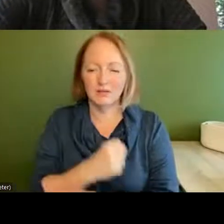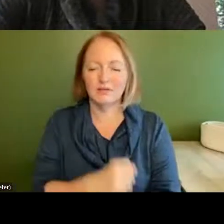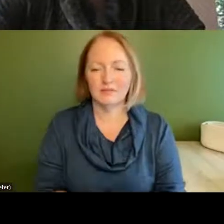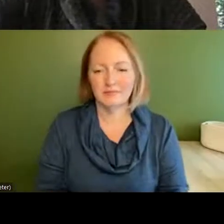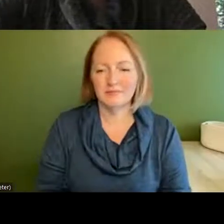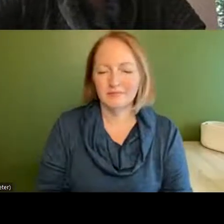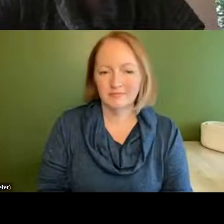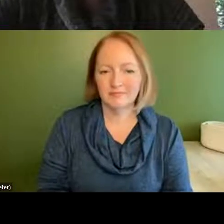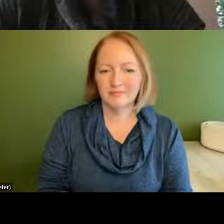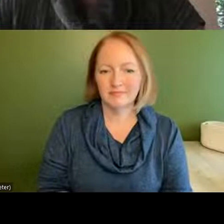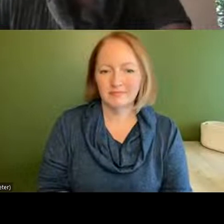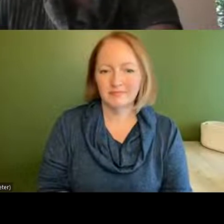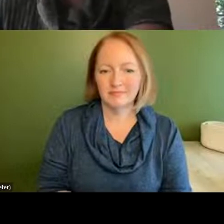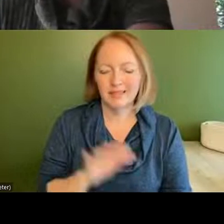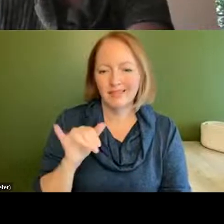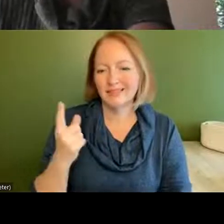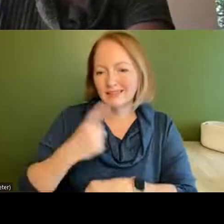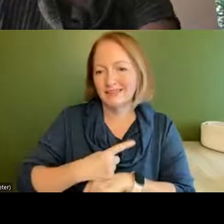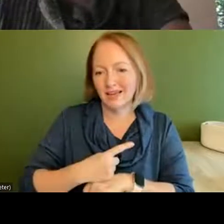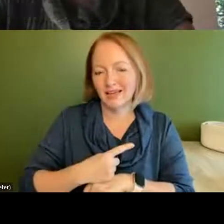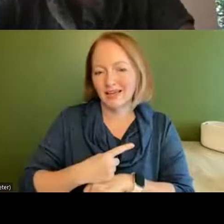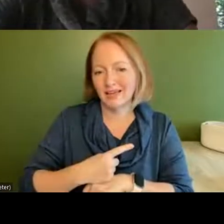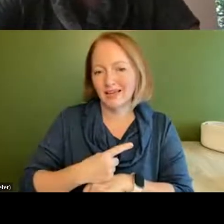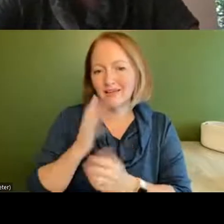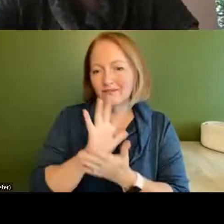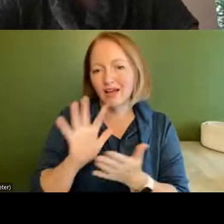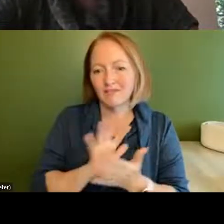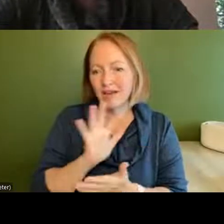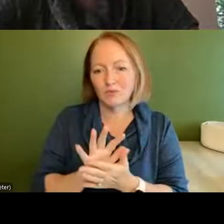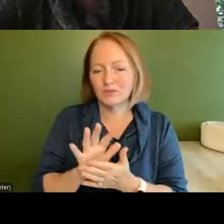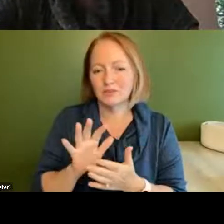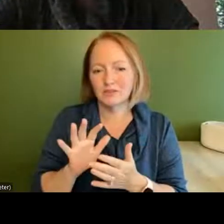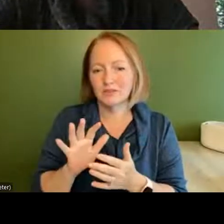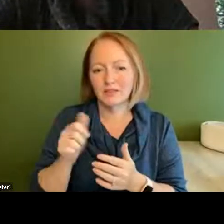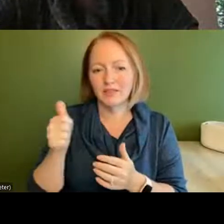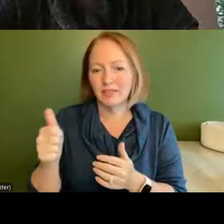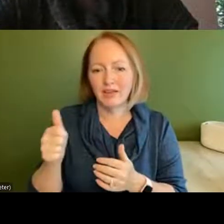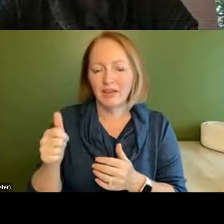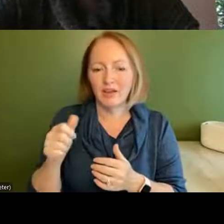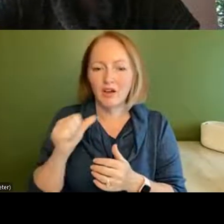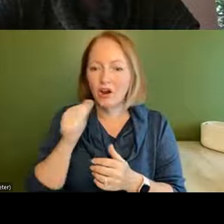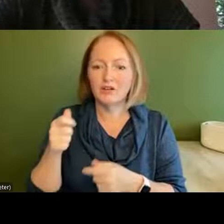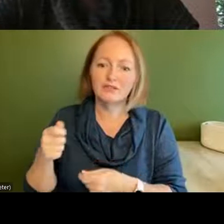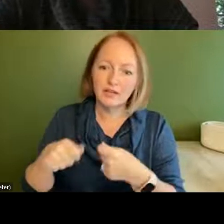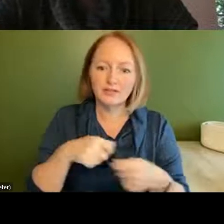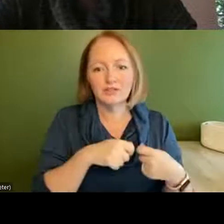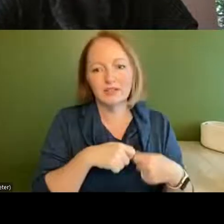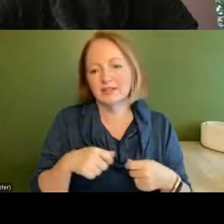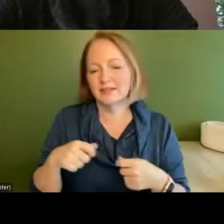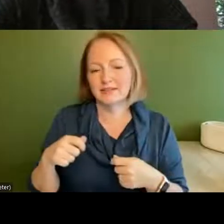because that's a day where, you know, or the 5 hours where they aren't like just changing, you know,